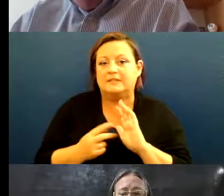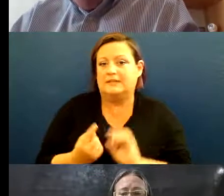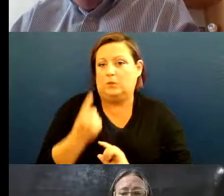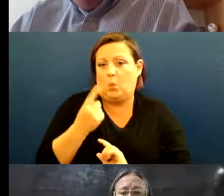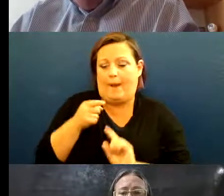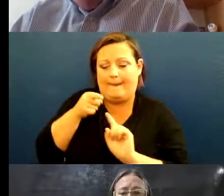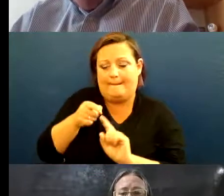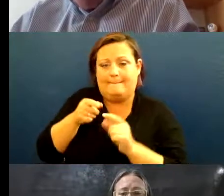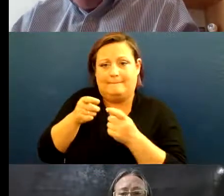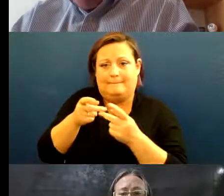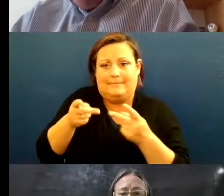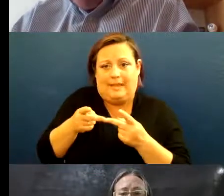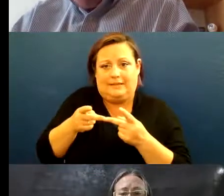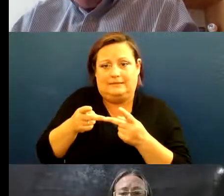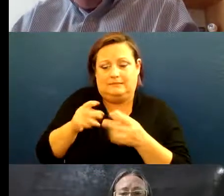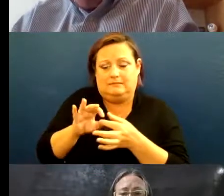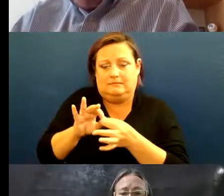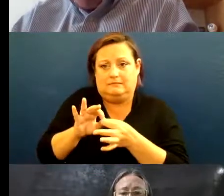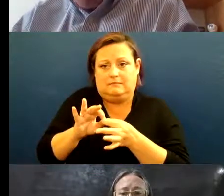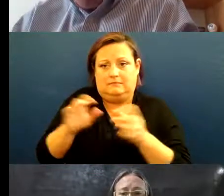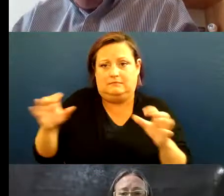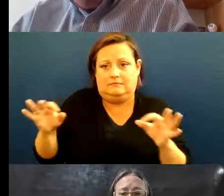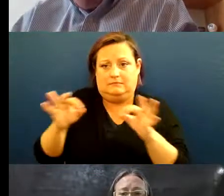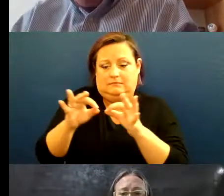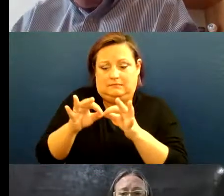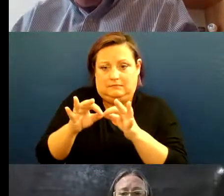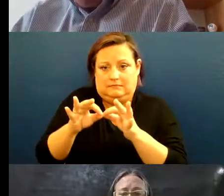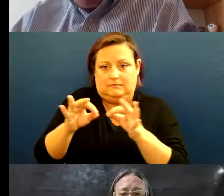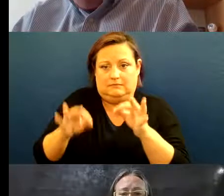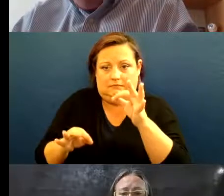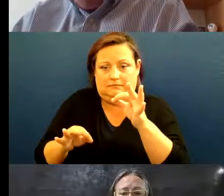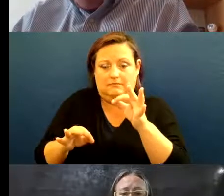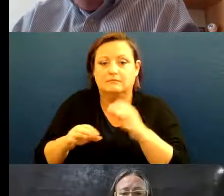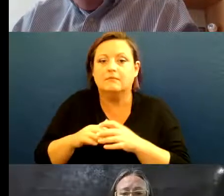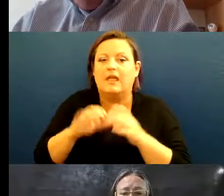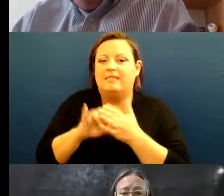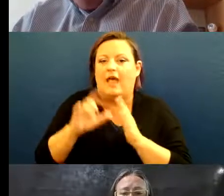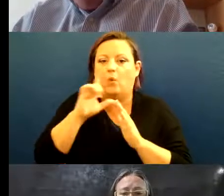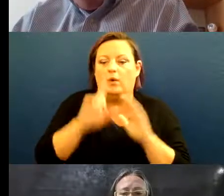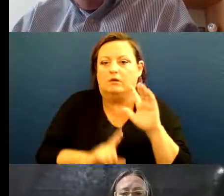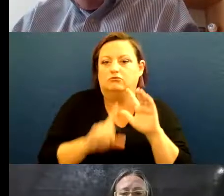that will interfere with the wild type allele expressed from the other